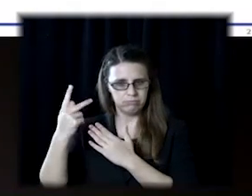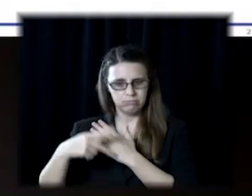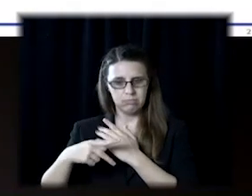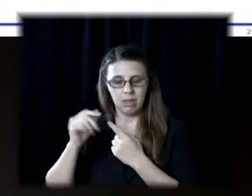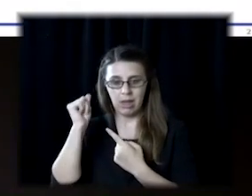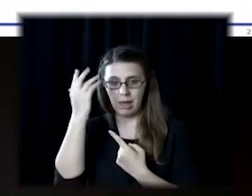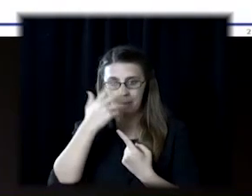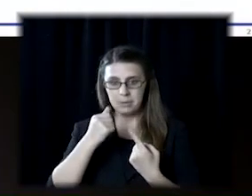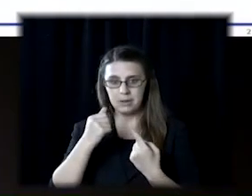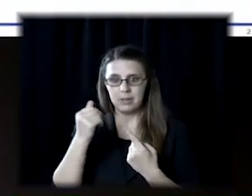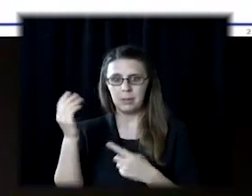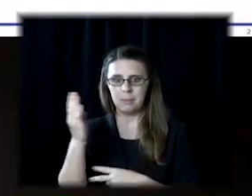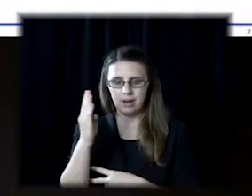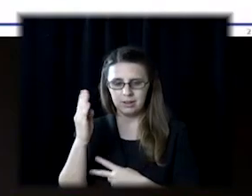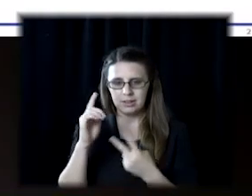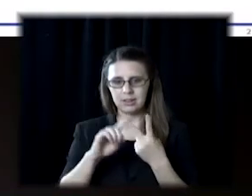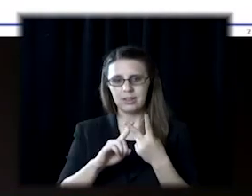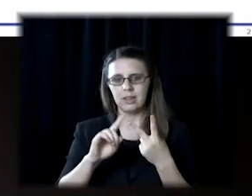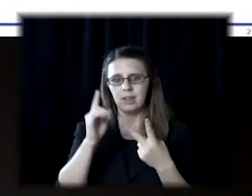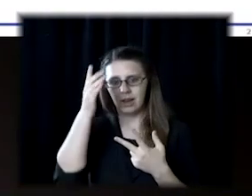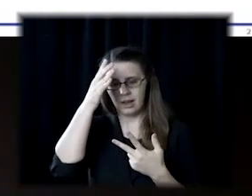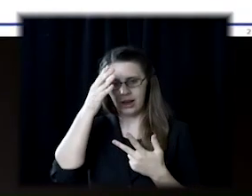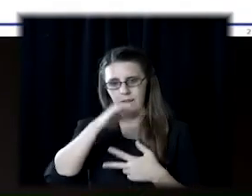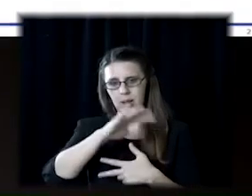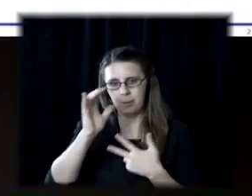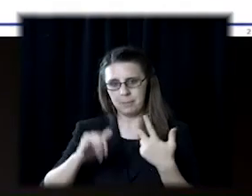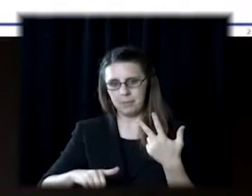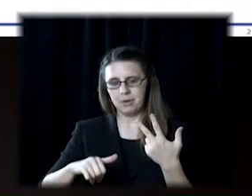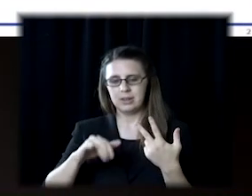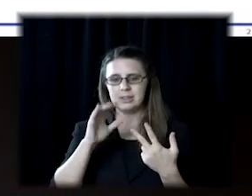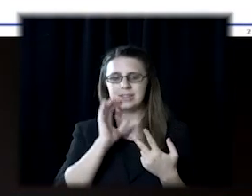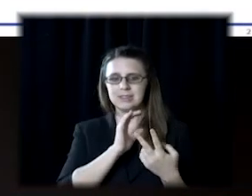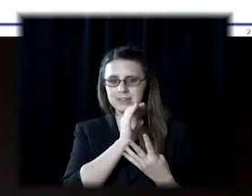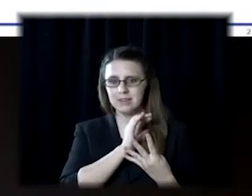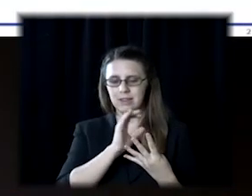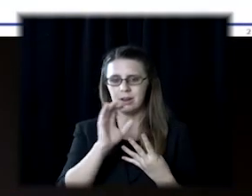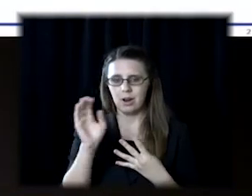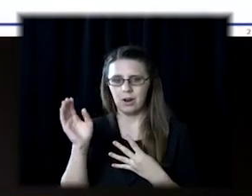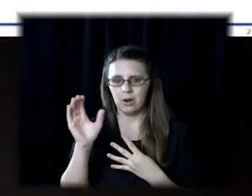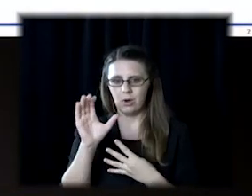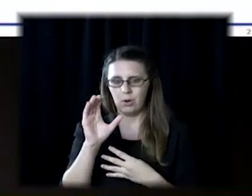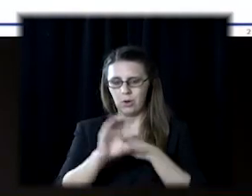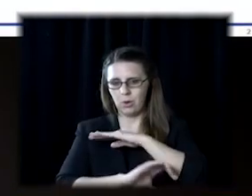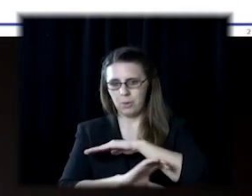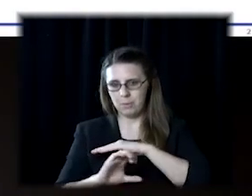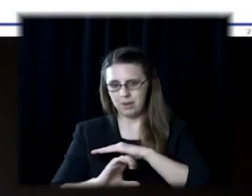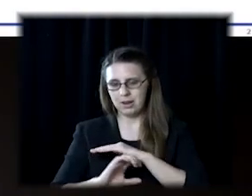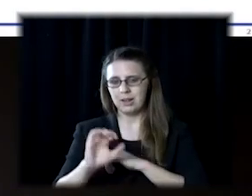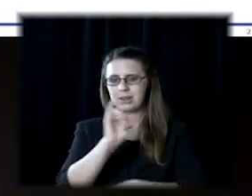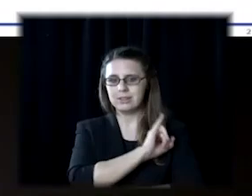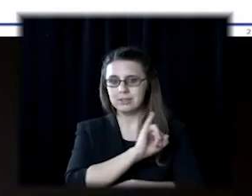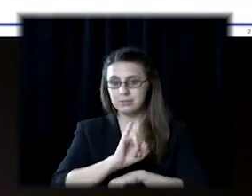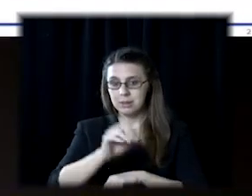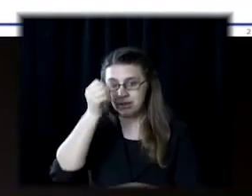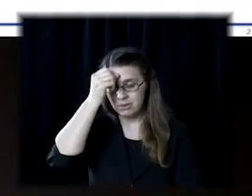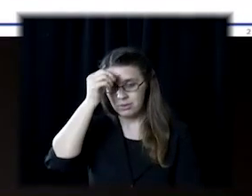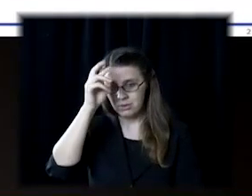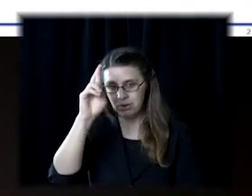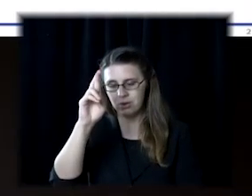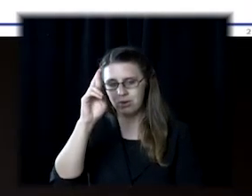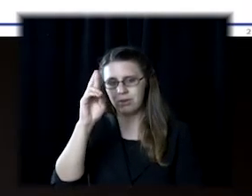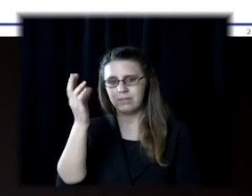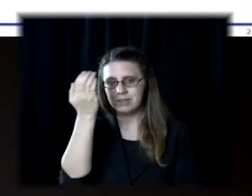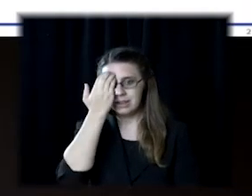Aybonito, Barranquitas, Camuy, Sidra, Comerío, Isabela, Orocovis,